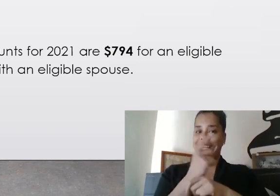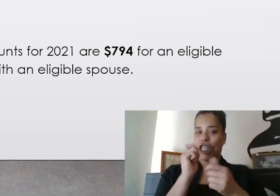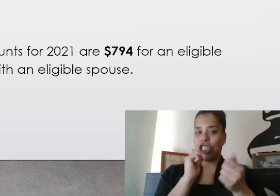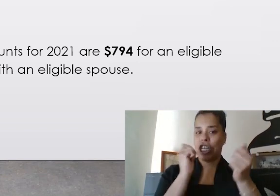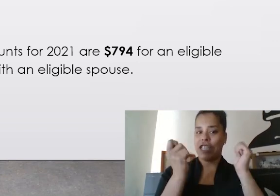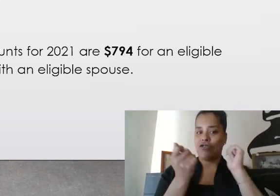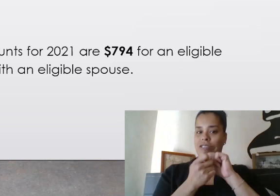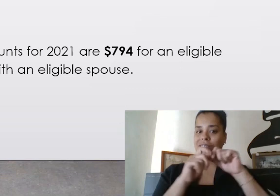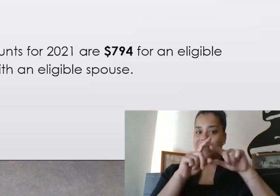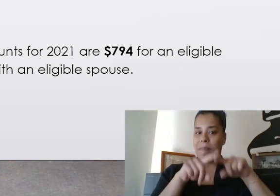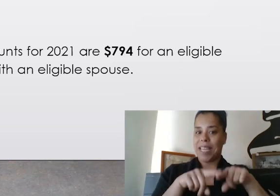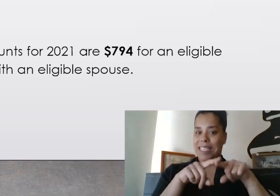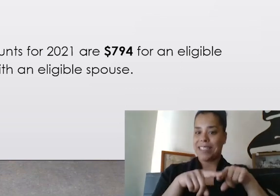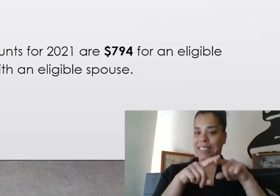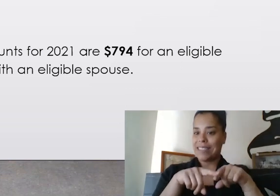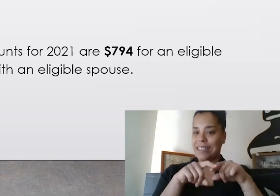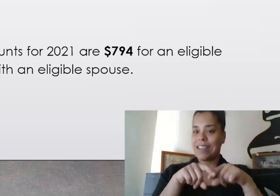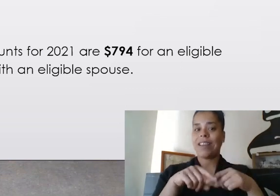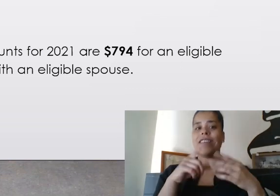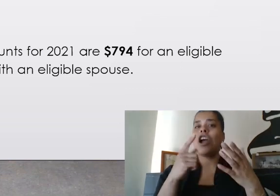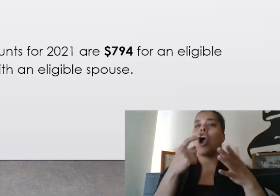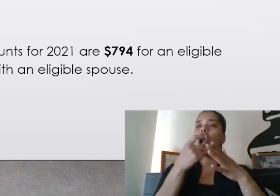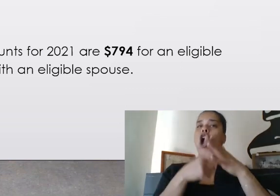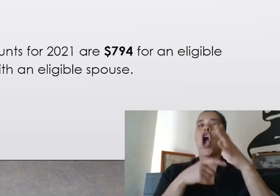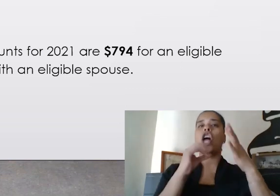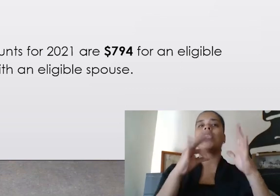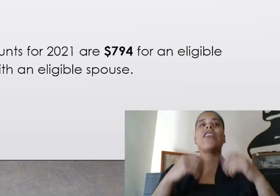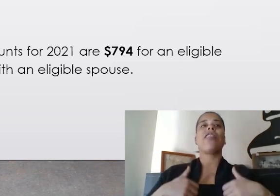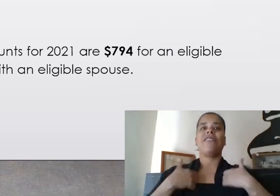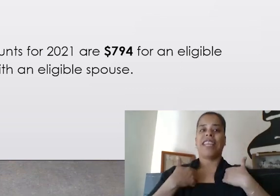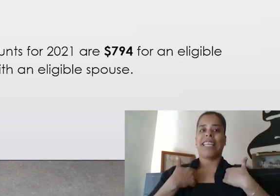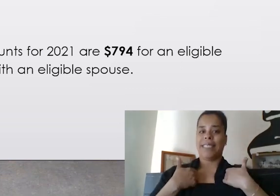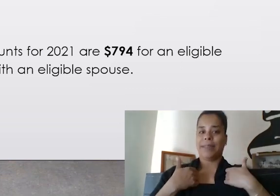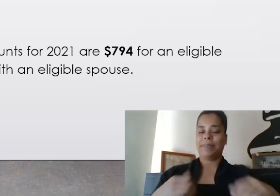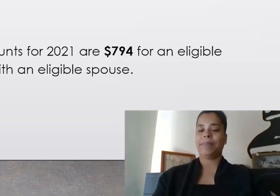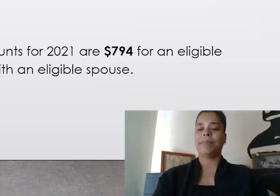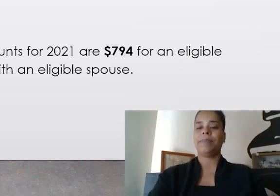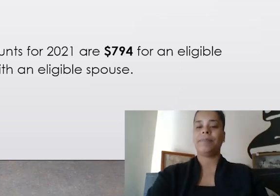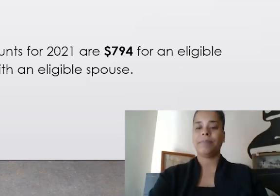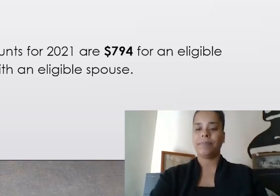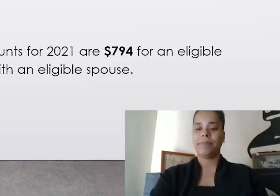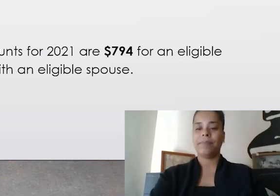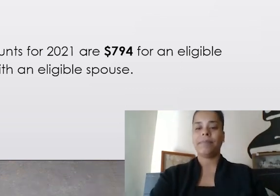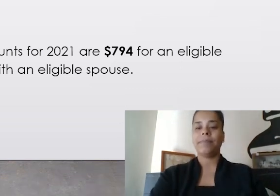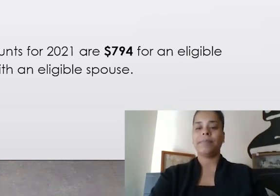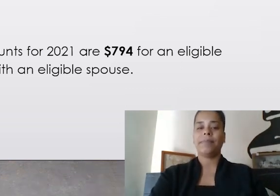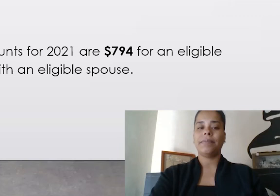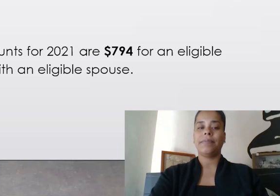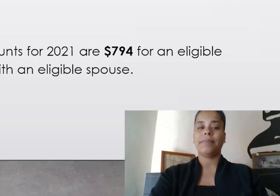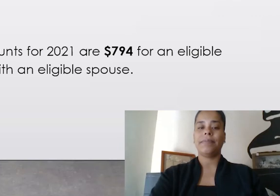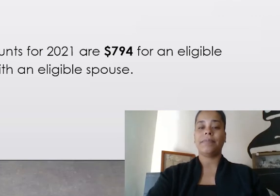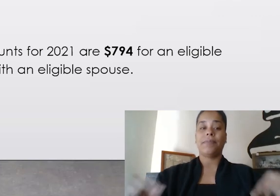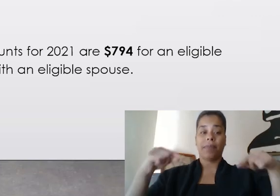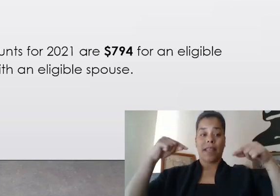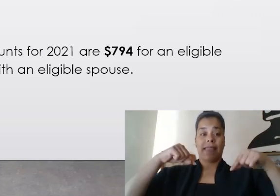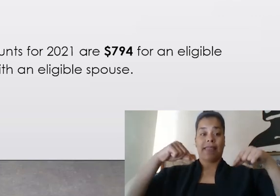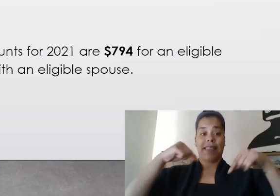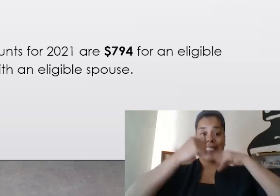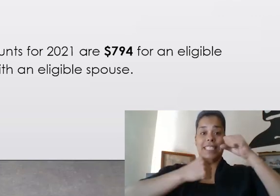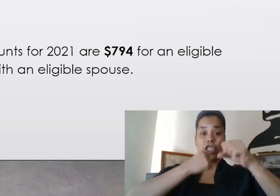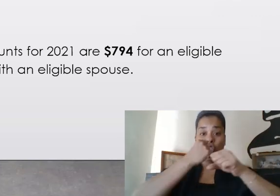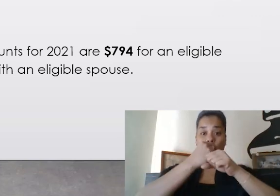on just the cost of living, okay? And this year, the benefit